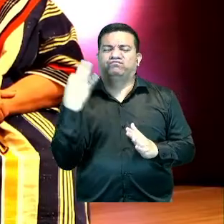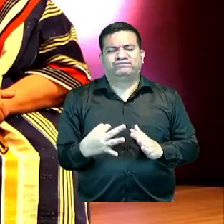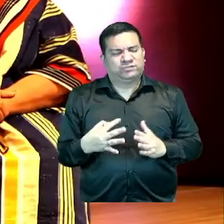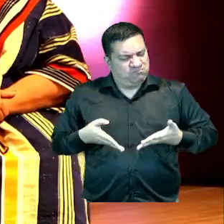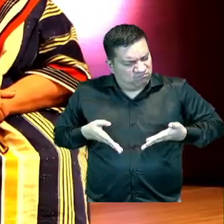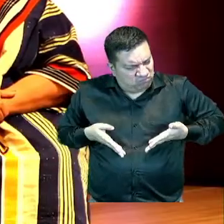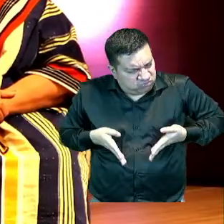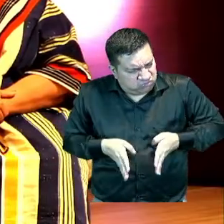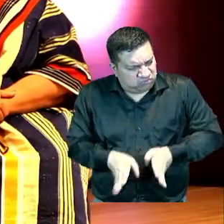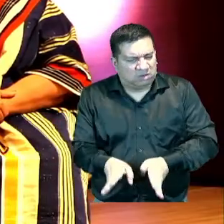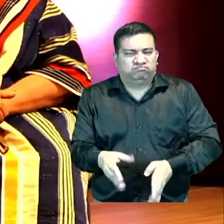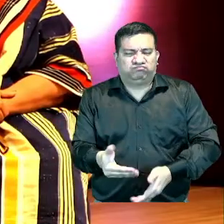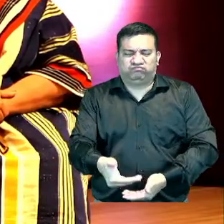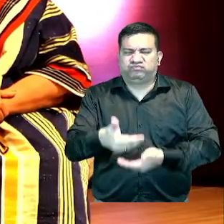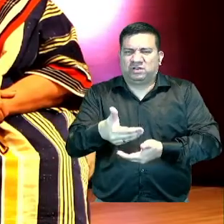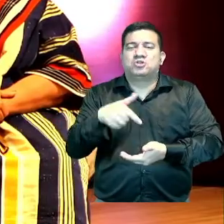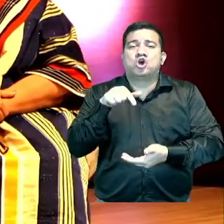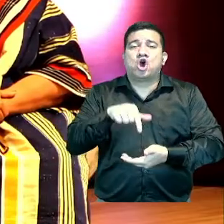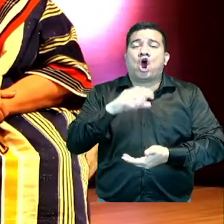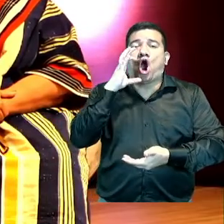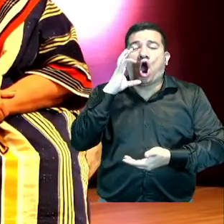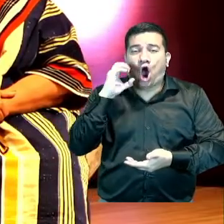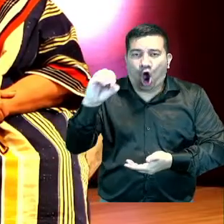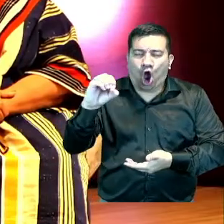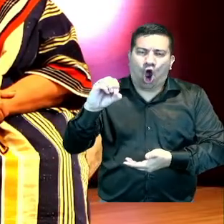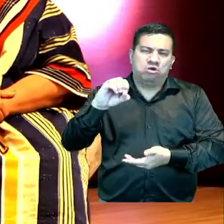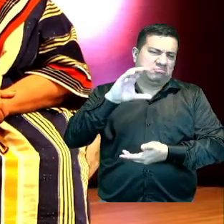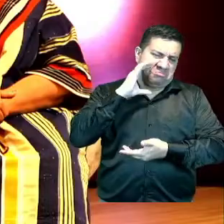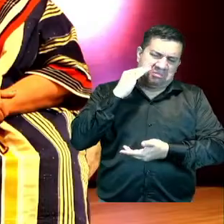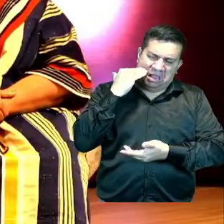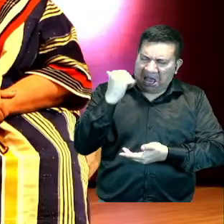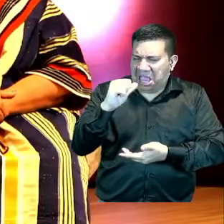is to give birth to men and women alike